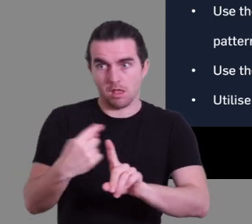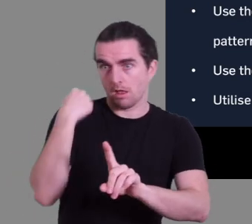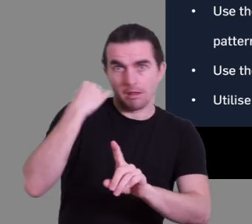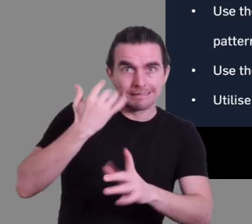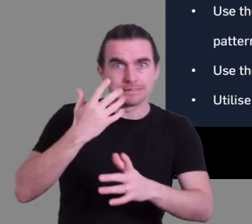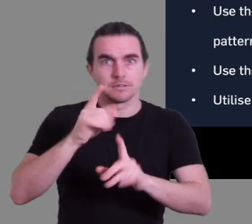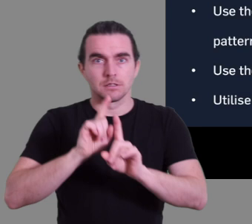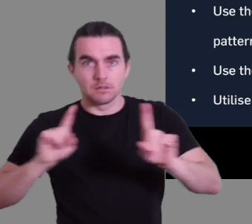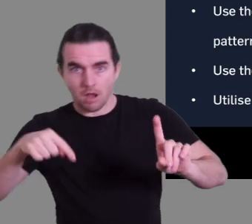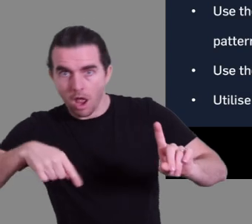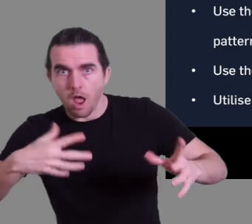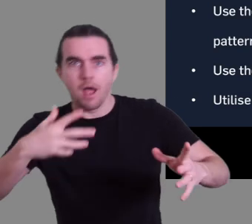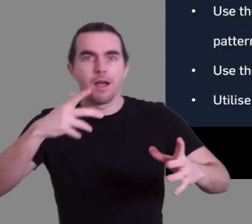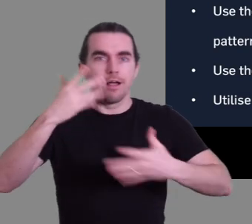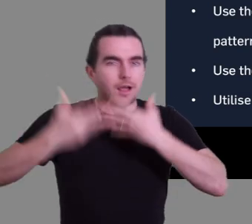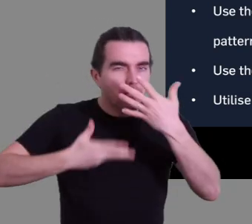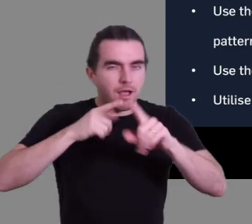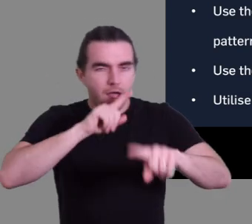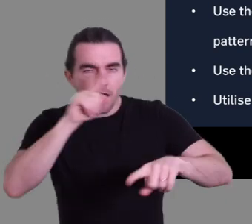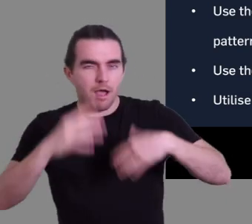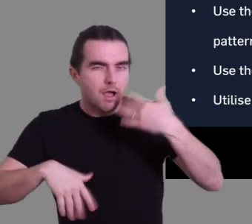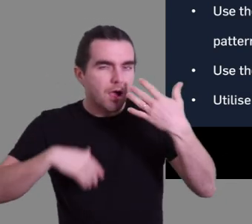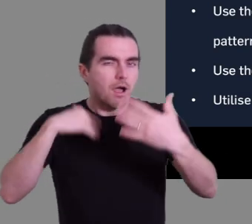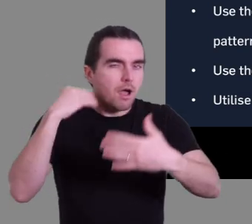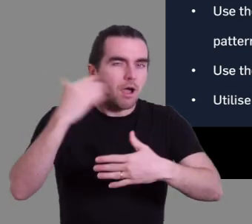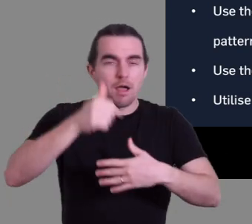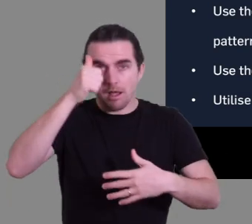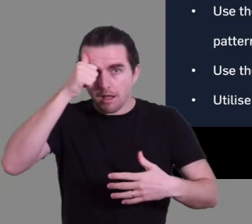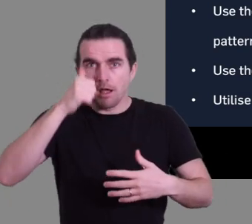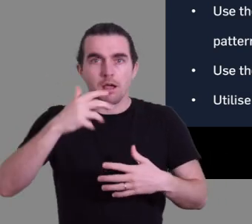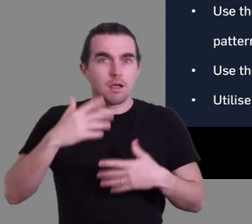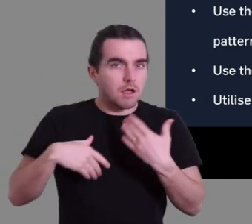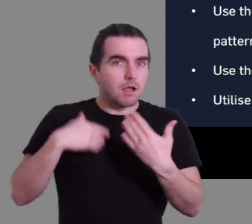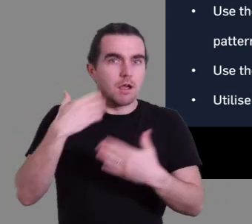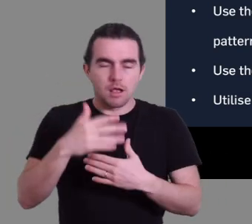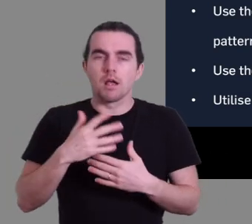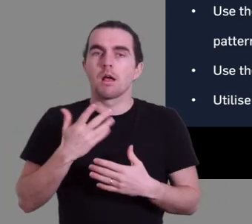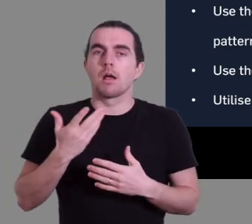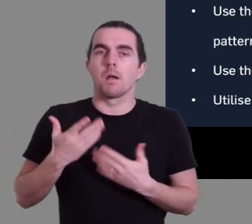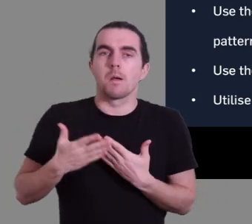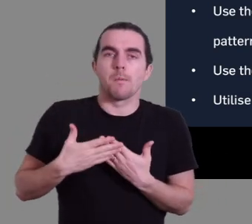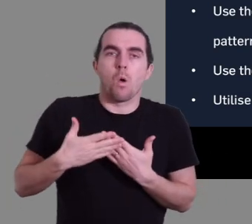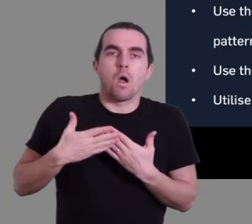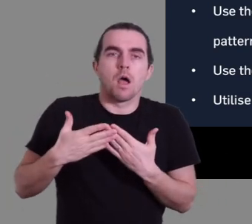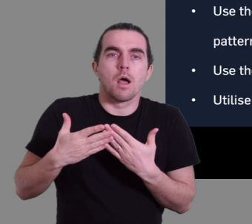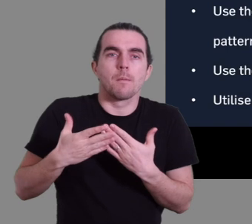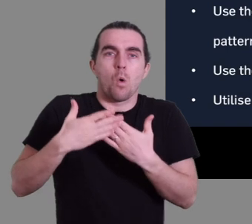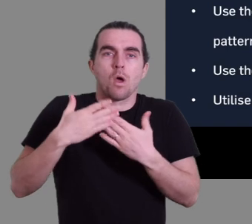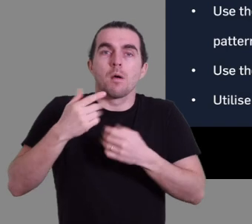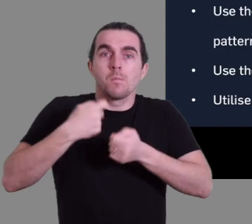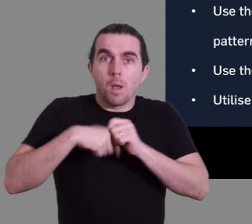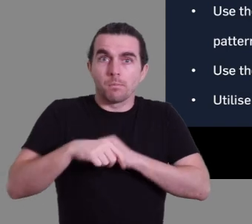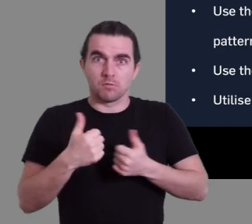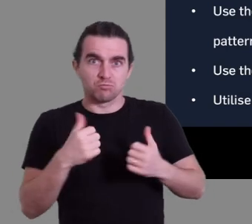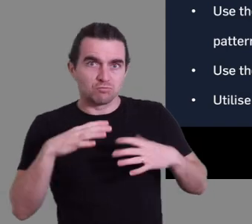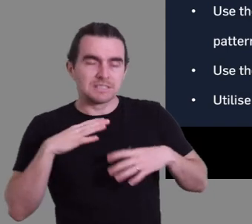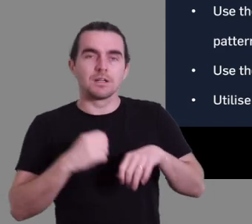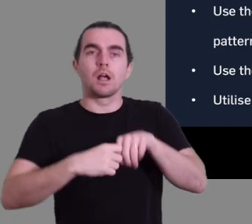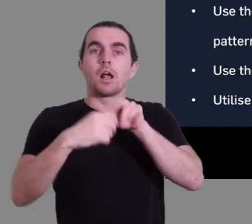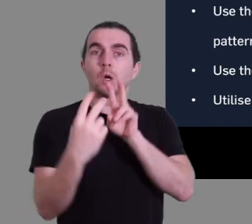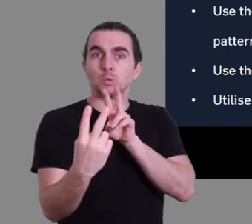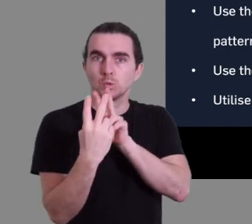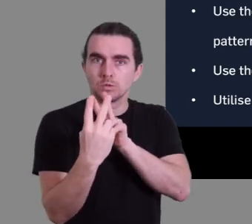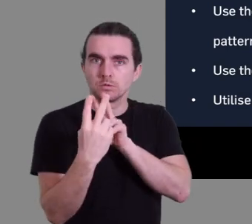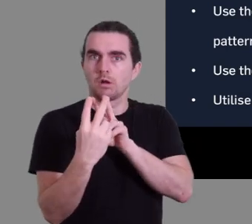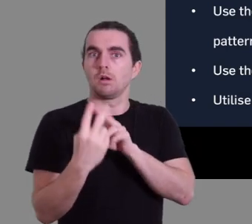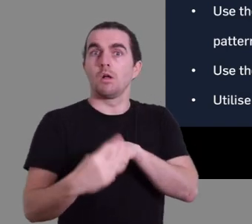this center circle? We used to do it. Now the space is there. Walk through it. Now build it up a little bit more. Now make it 2v2. So